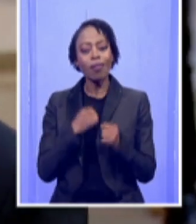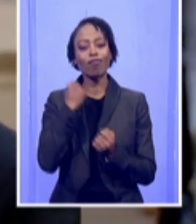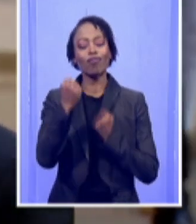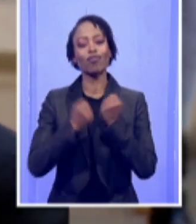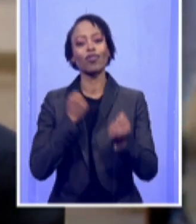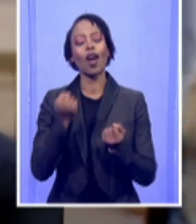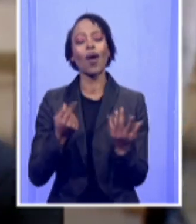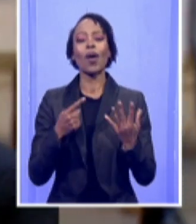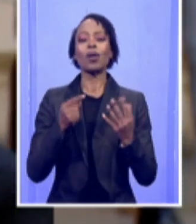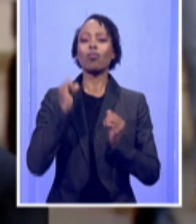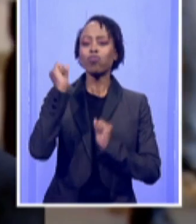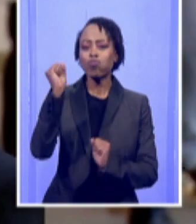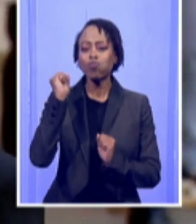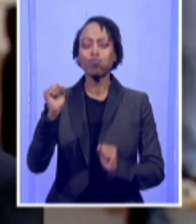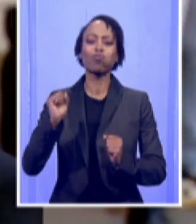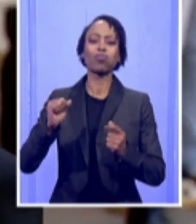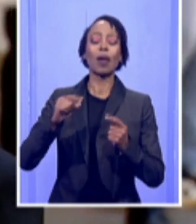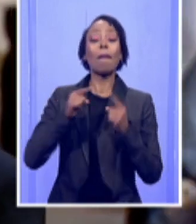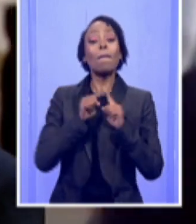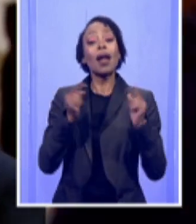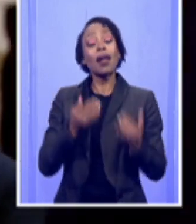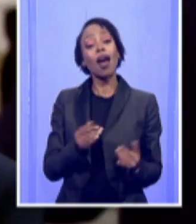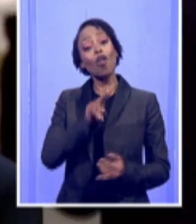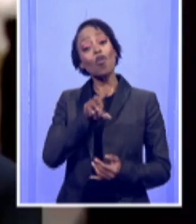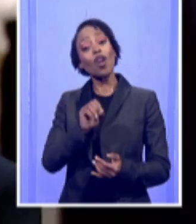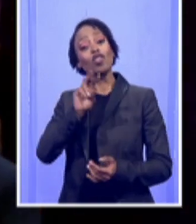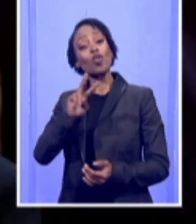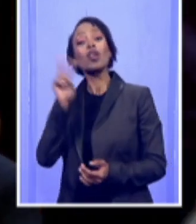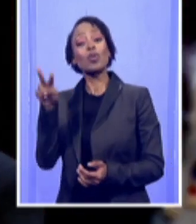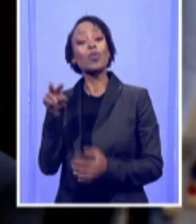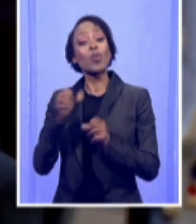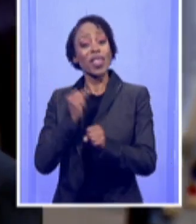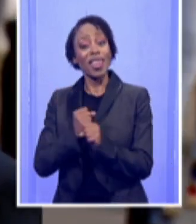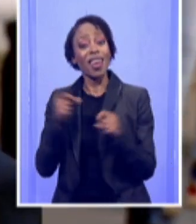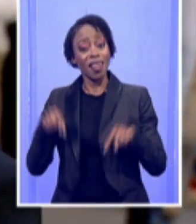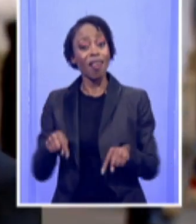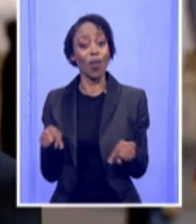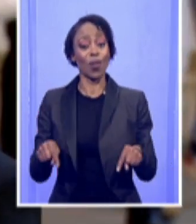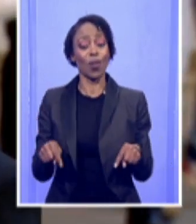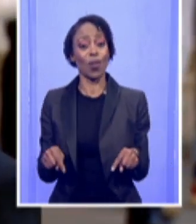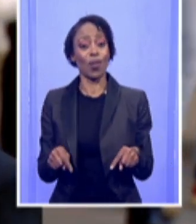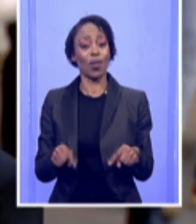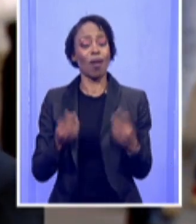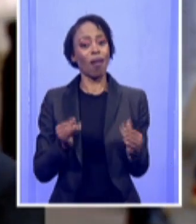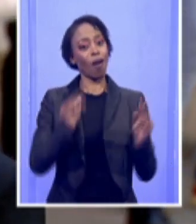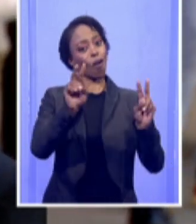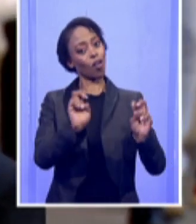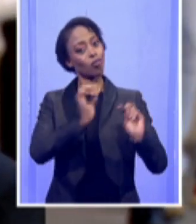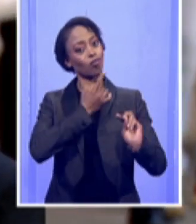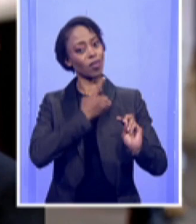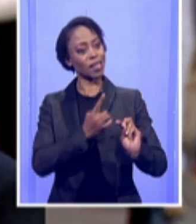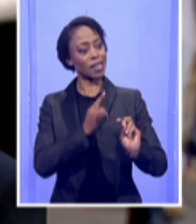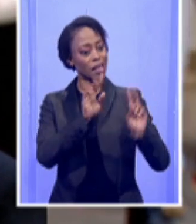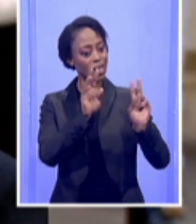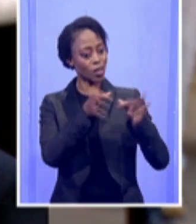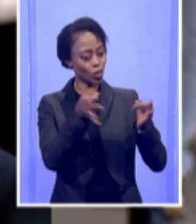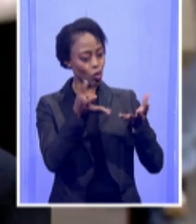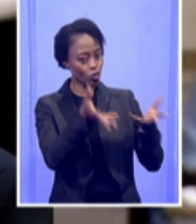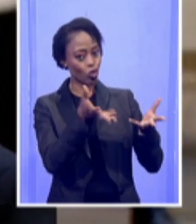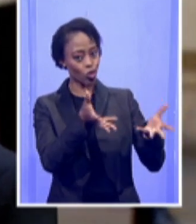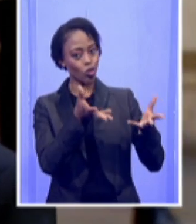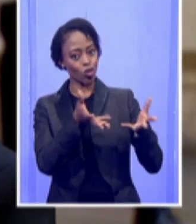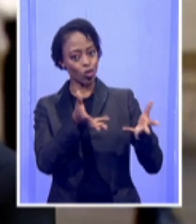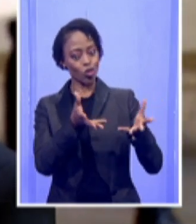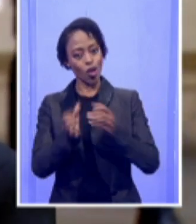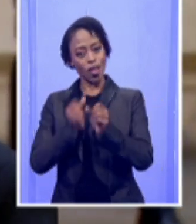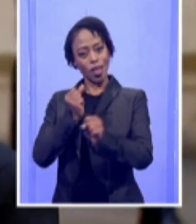chanted during the struggle. The fact is we live in 2022 now. And now the question is, how do we deal with a song like this in